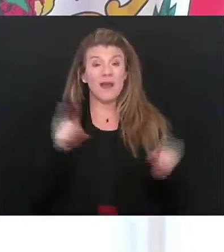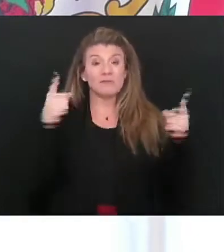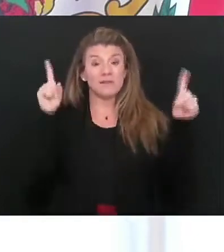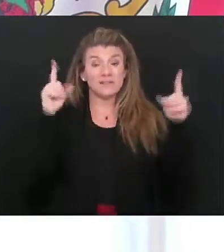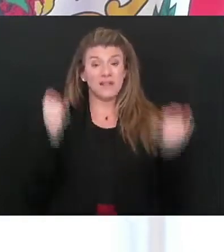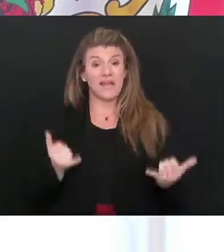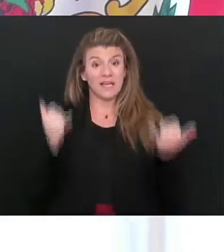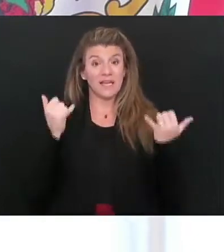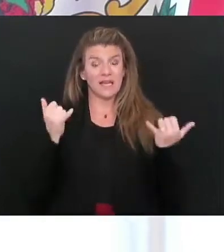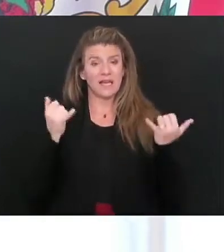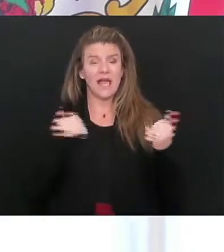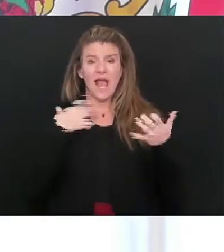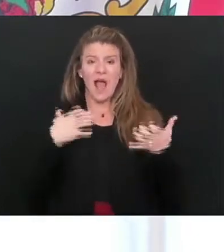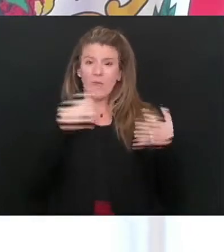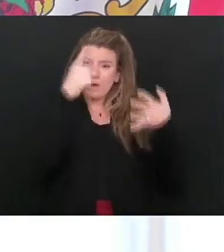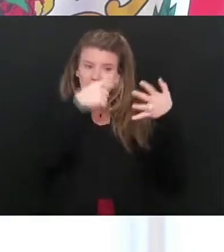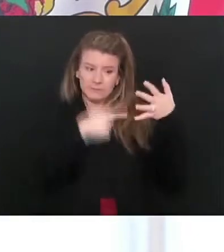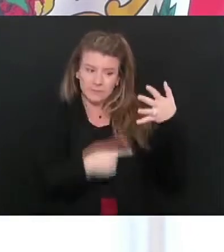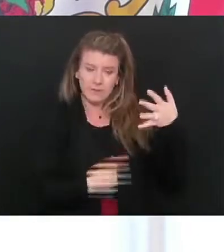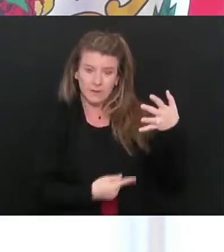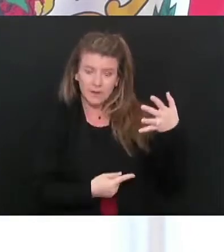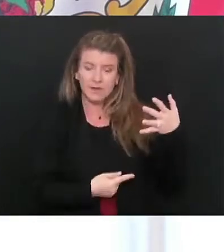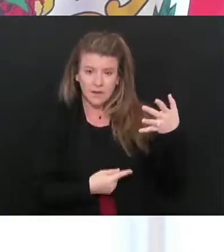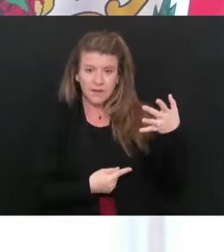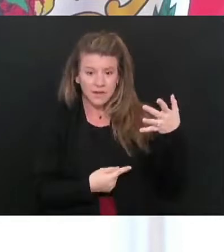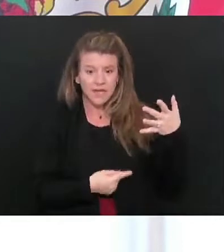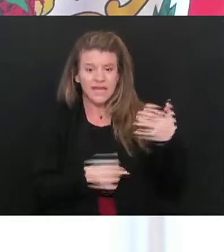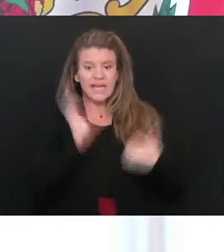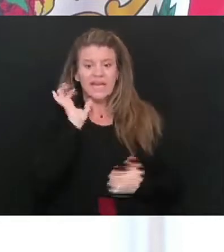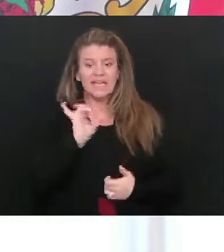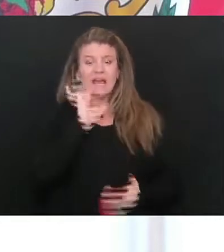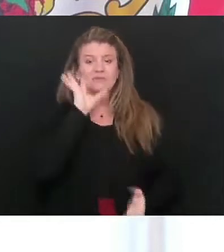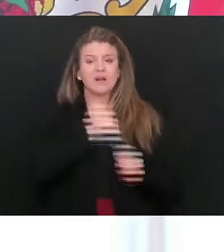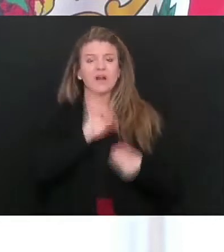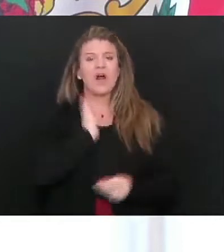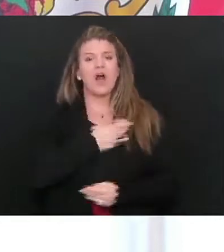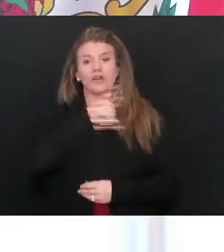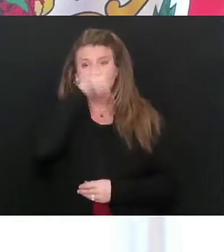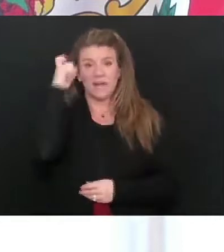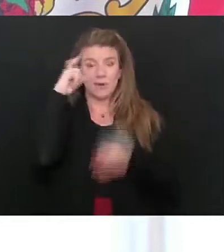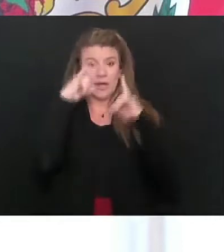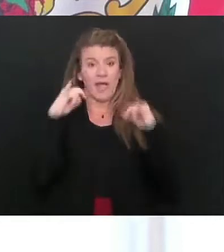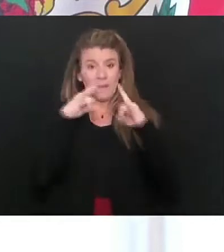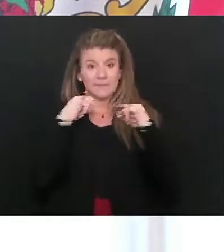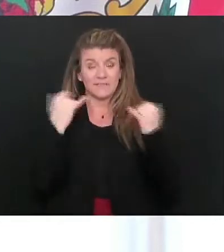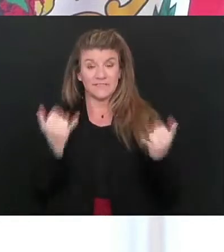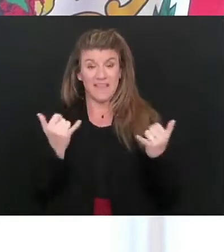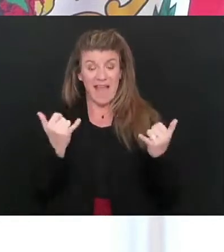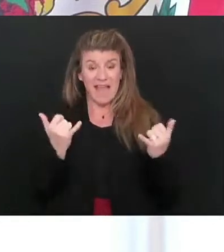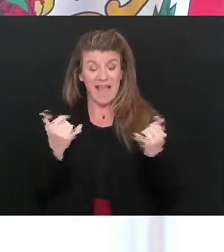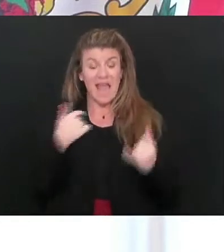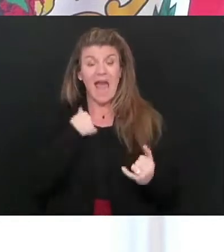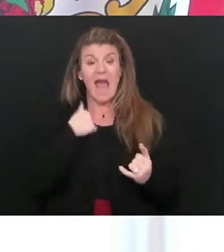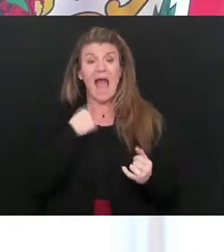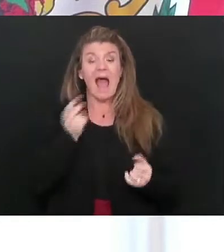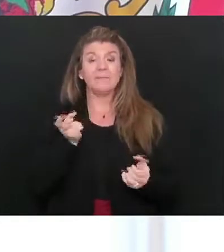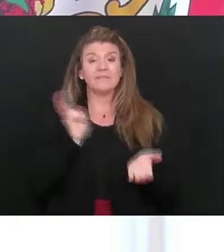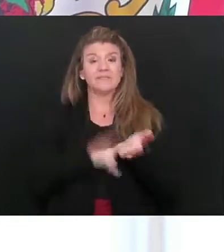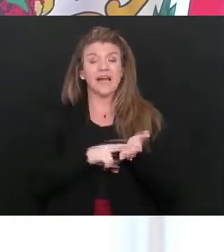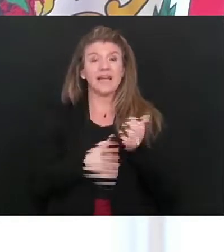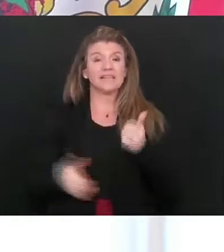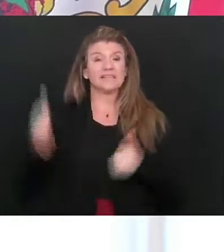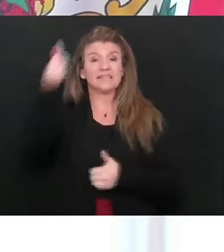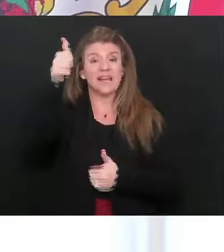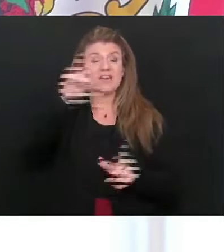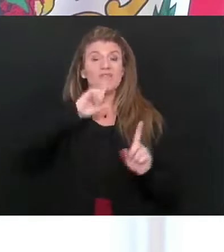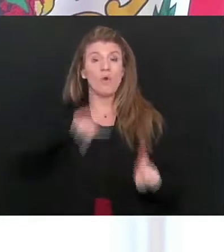today that I want to run through pretty quickly here. That in regard to our summer camps, today I'm signing an executive order that